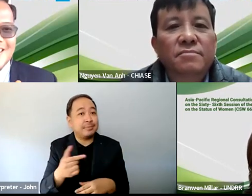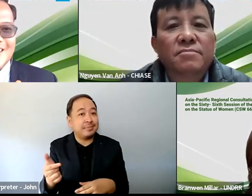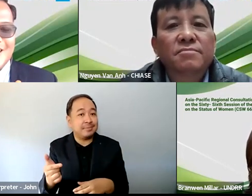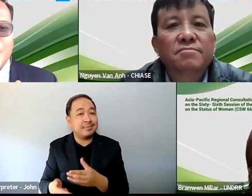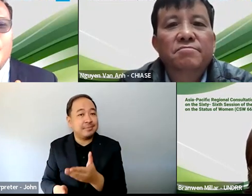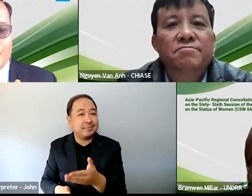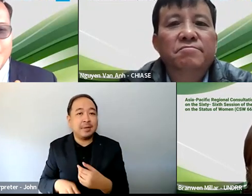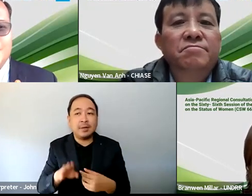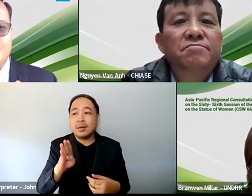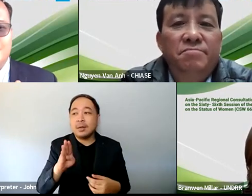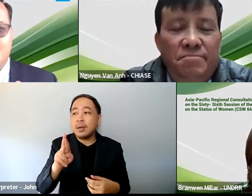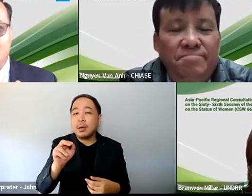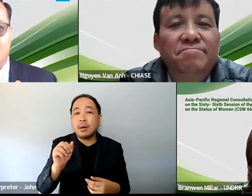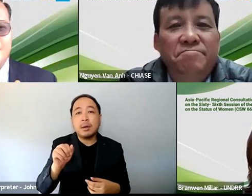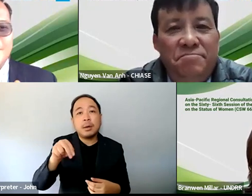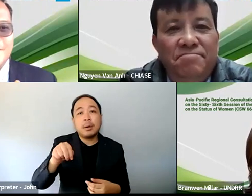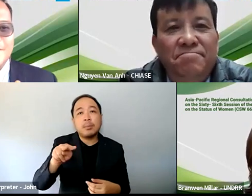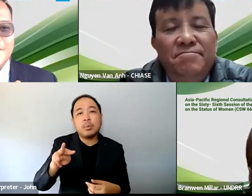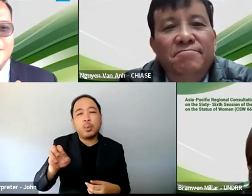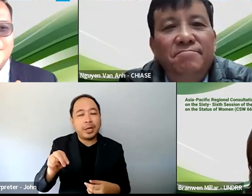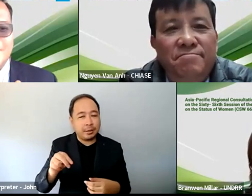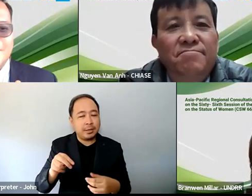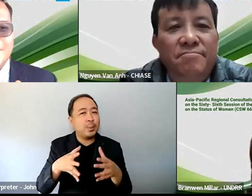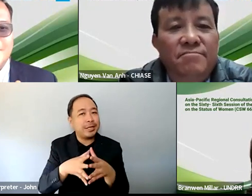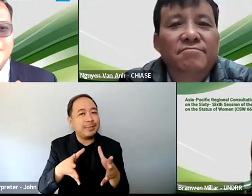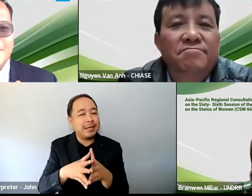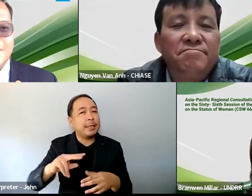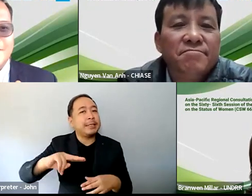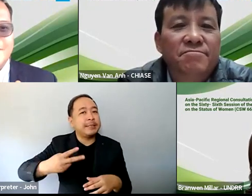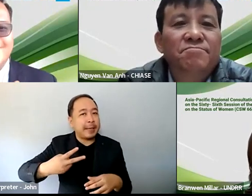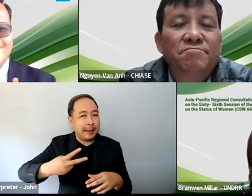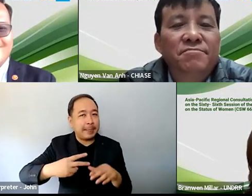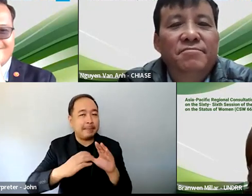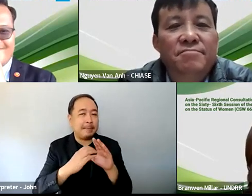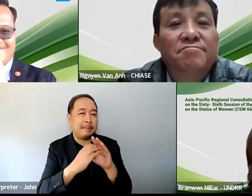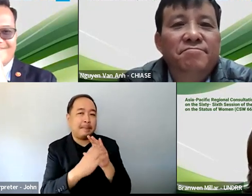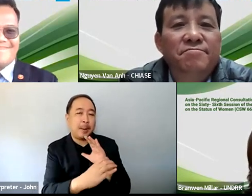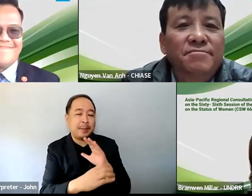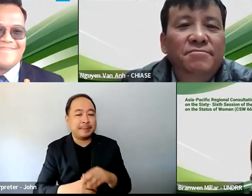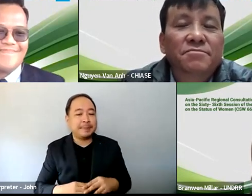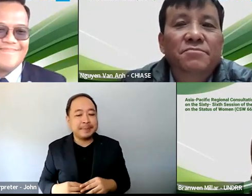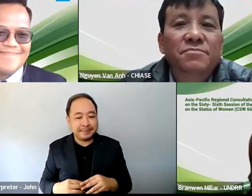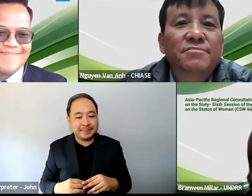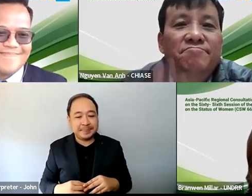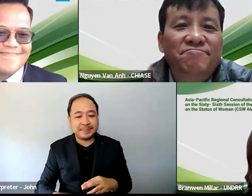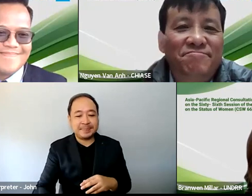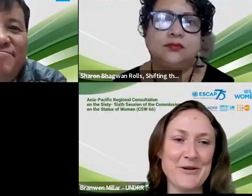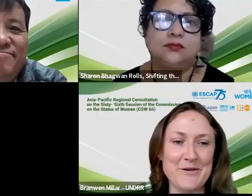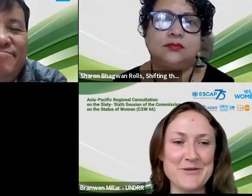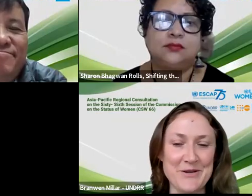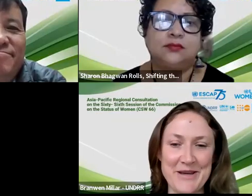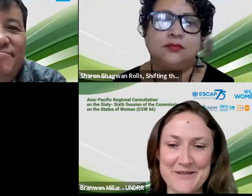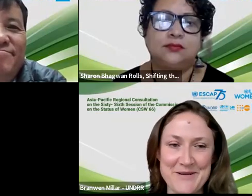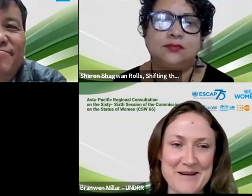colleague, Branwyn, to run the second part of the session. So over to you, Branwyn. Thank you very much, Babu. Kia